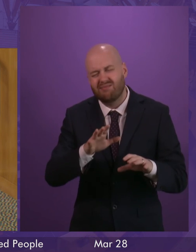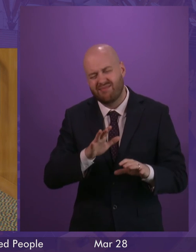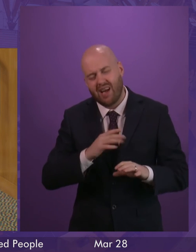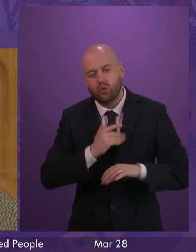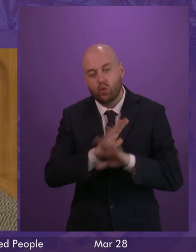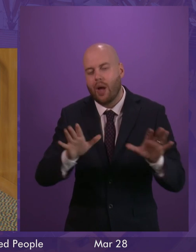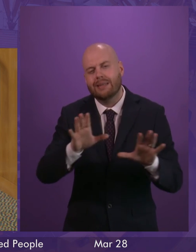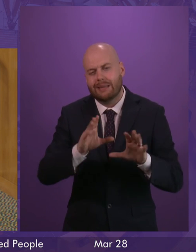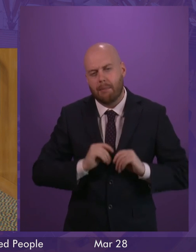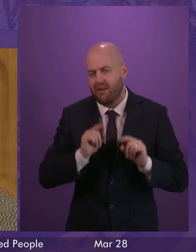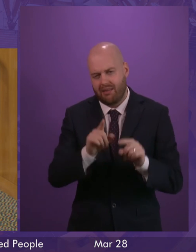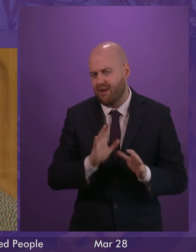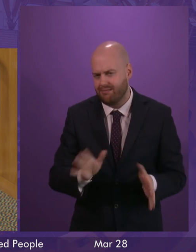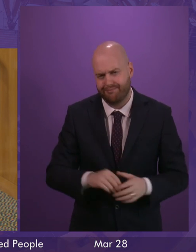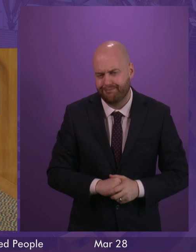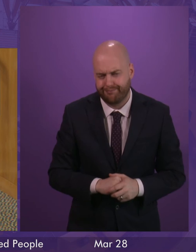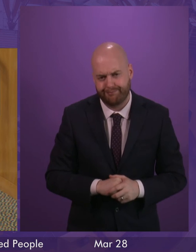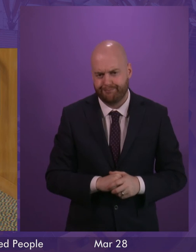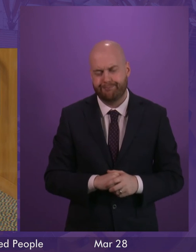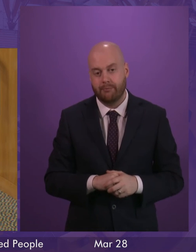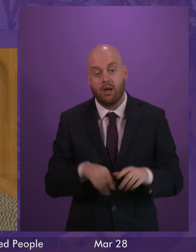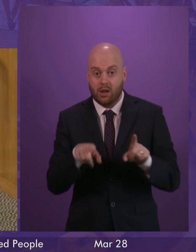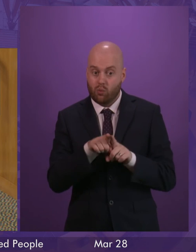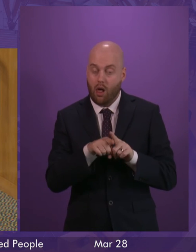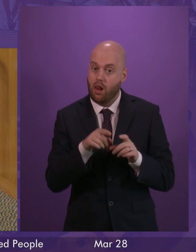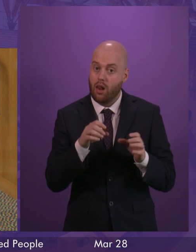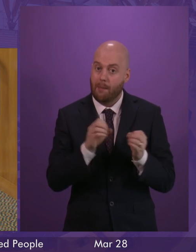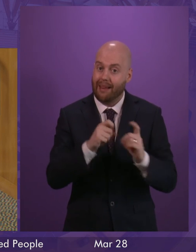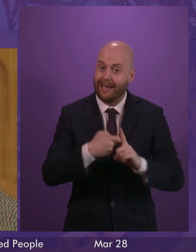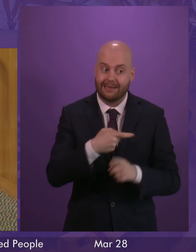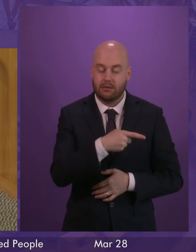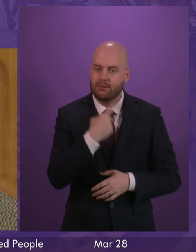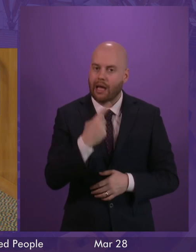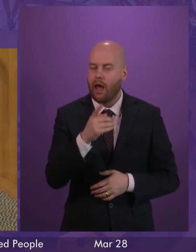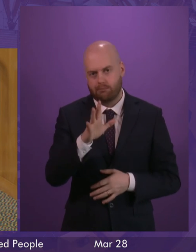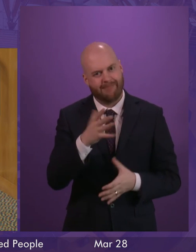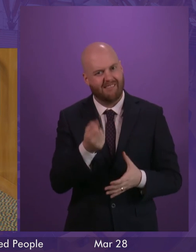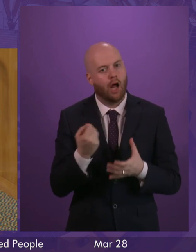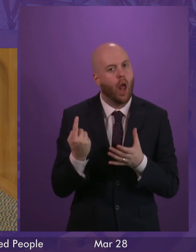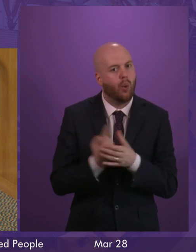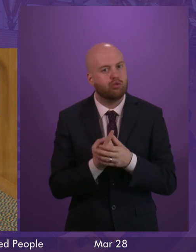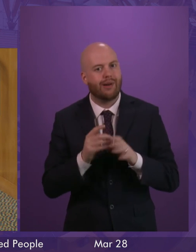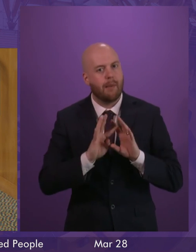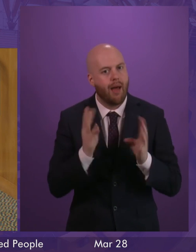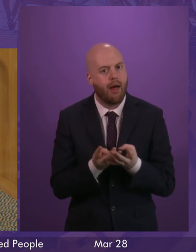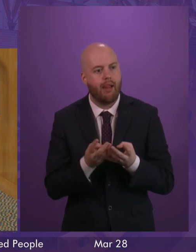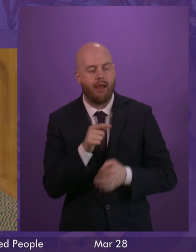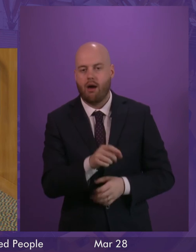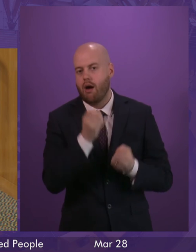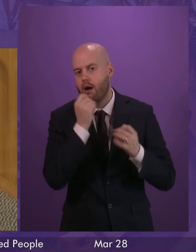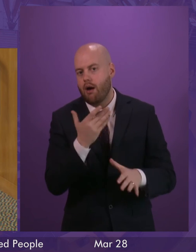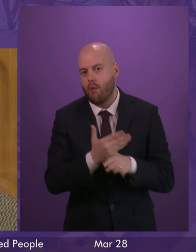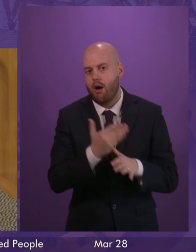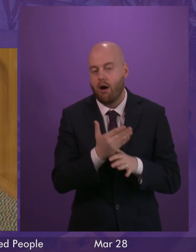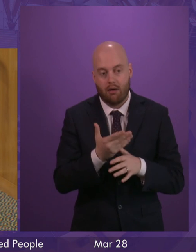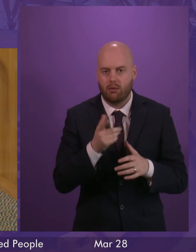position. On that, Bill Kidd highlighted the inclusion panels and the fantastic work they're doing is to help us understand the